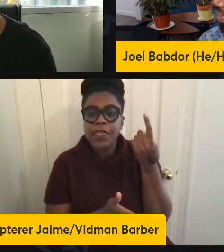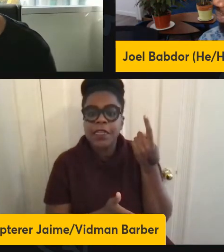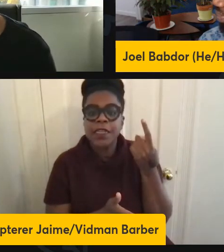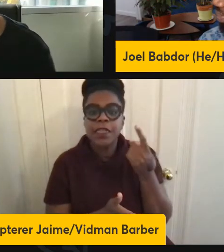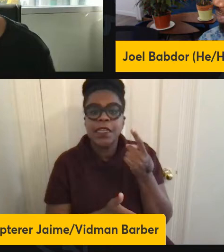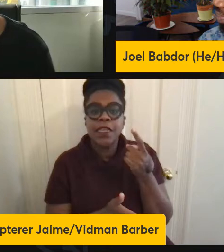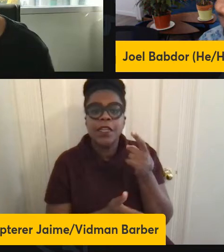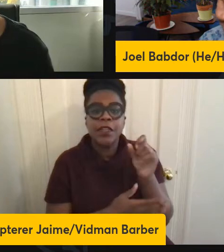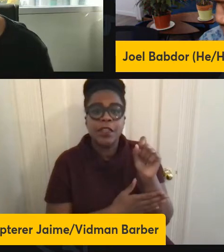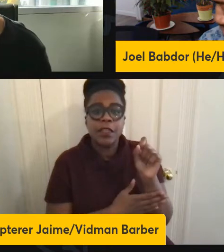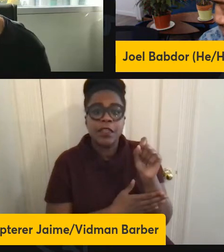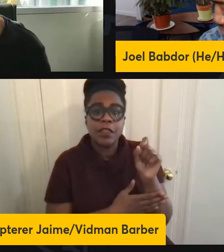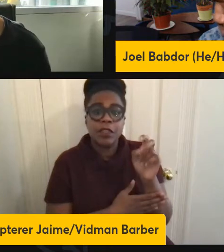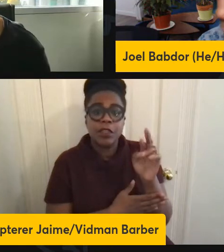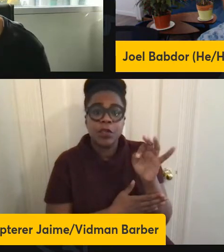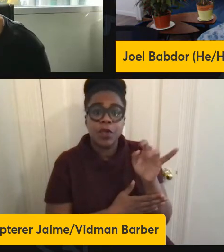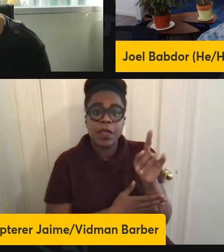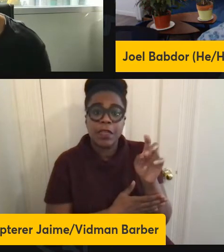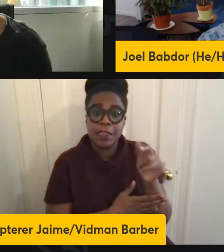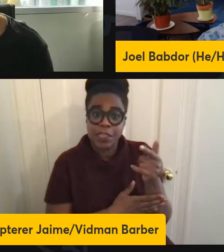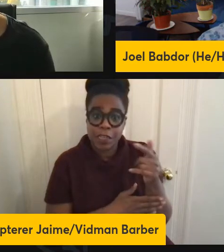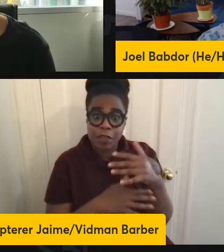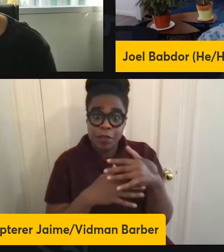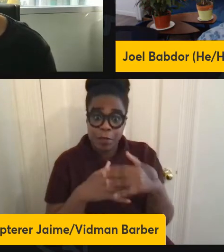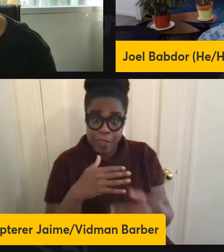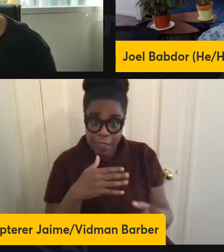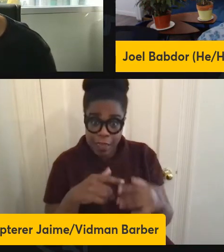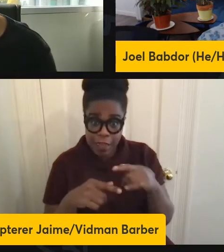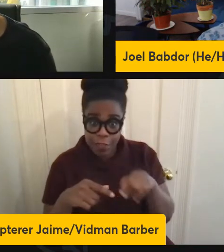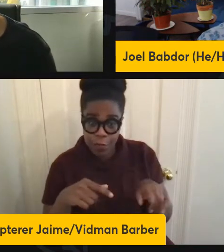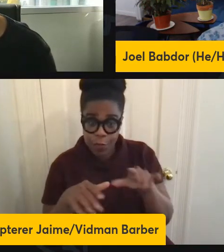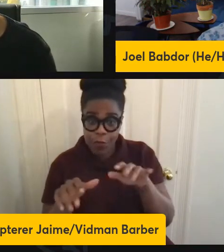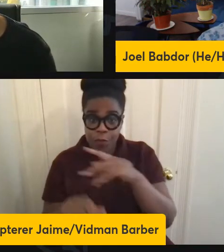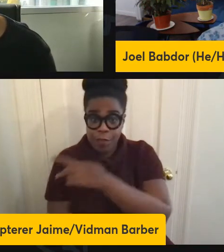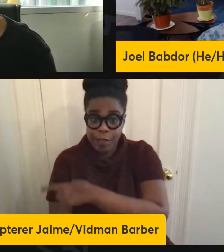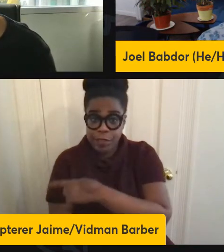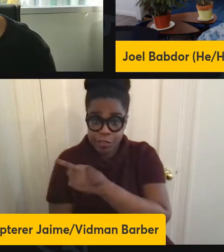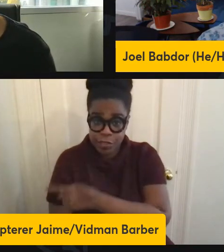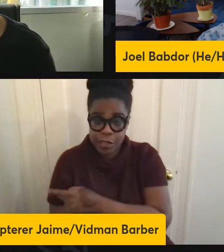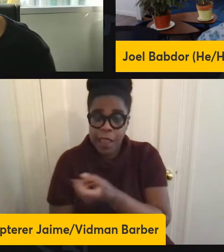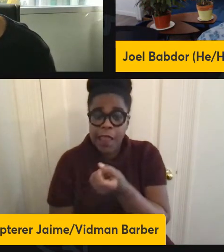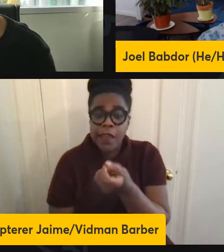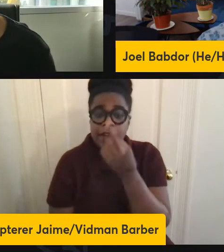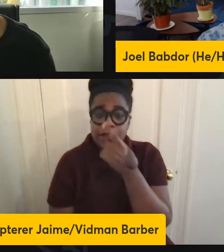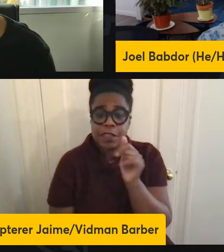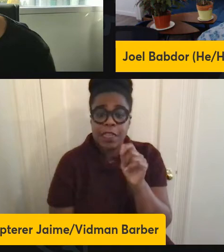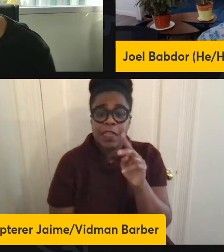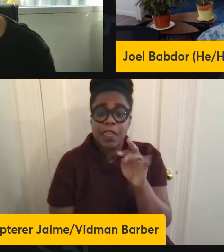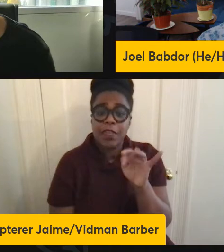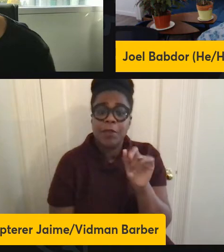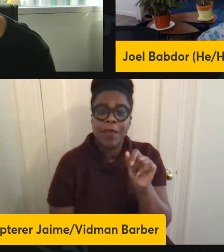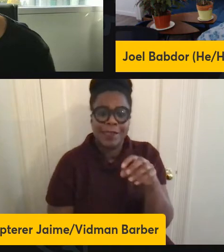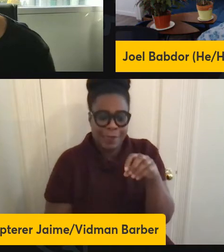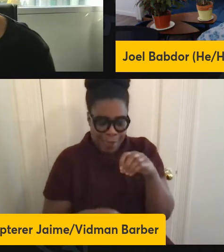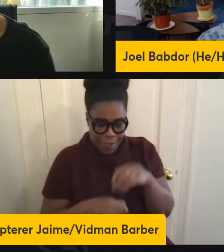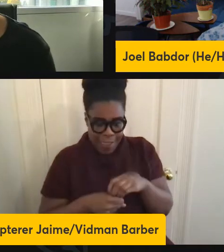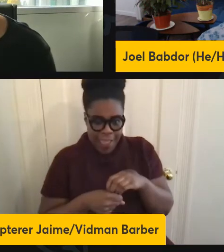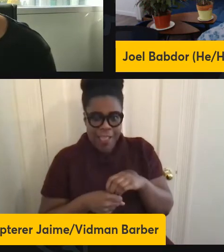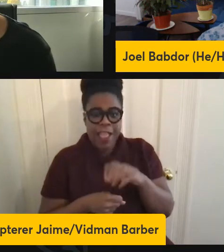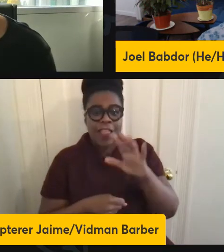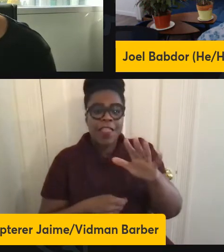serology from the blood of these patients, and also understanding the antibodies that are present in the respiratory